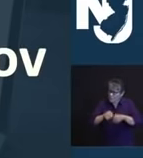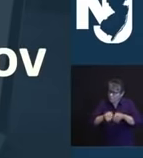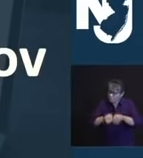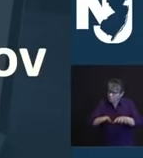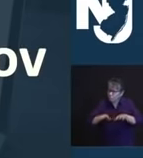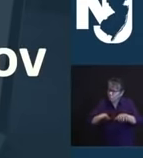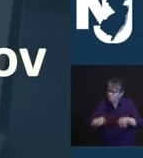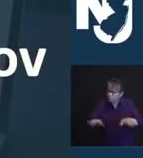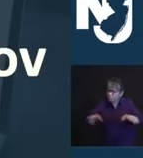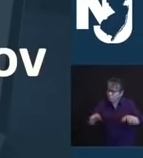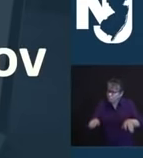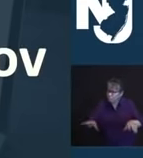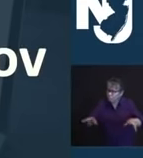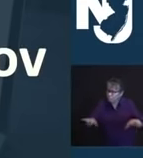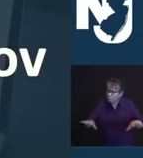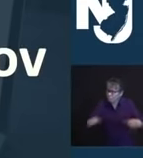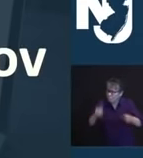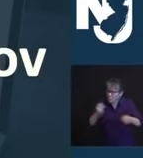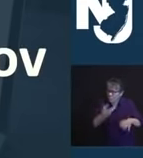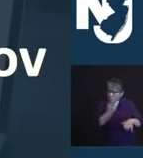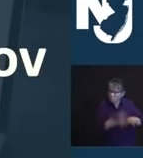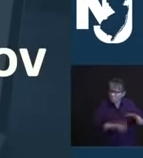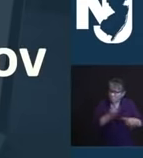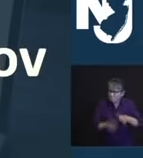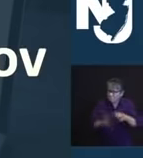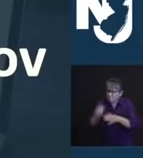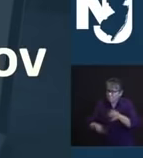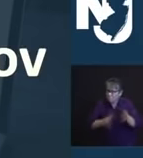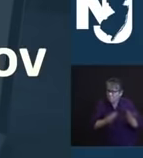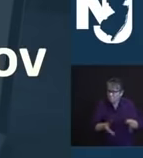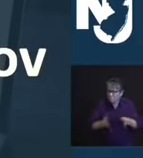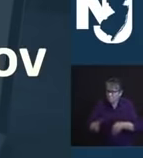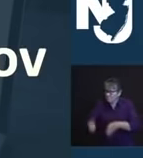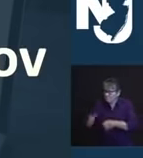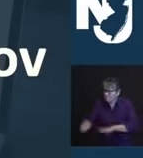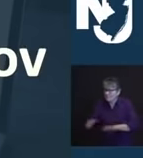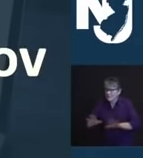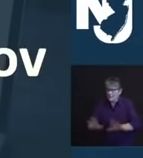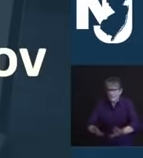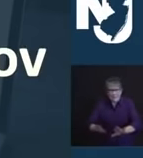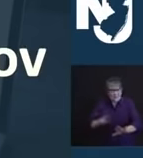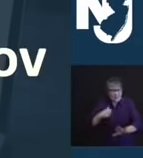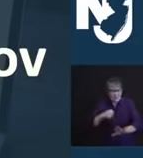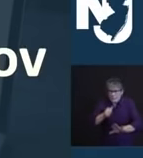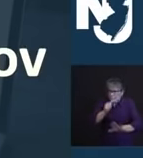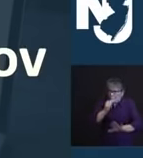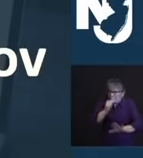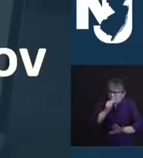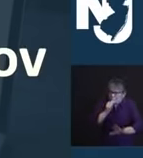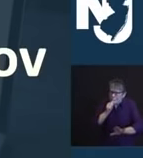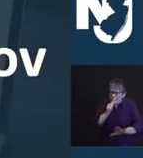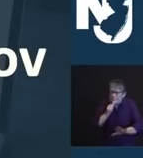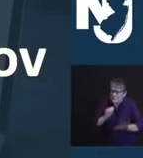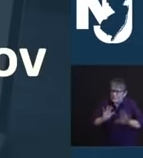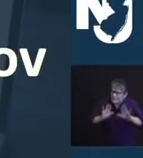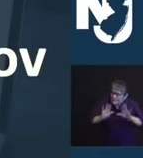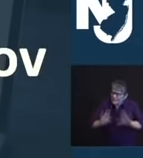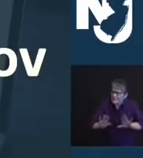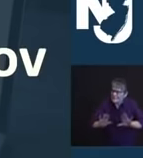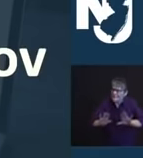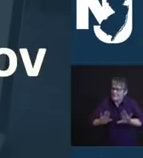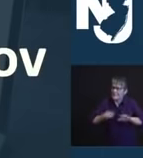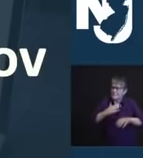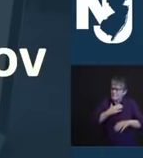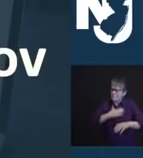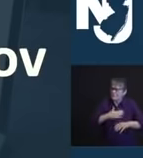Let's recommit to saving lives and protecting our communities. Let's redouble our efforts and end the year by crushing the curve a second